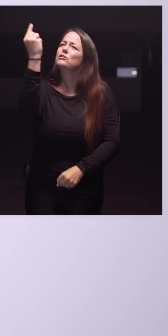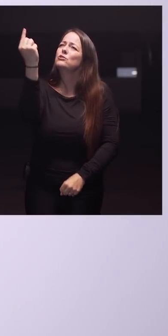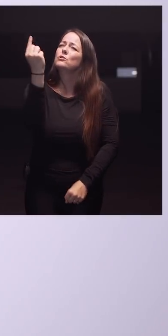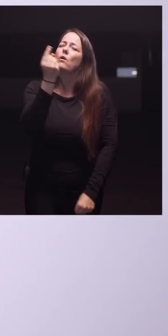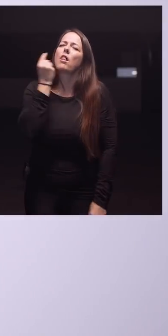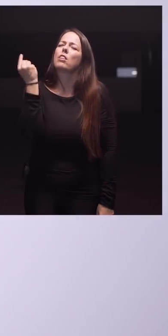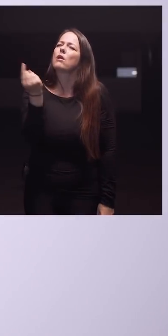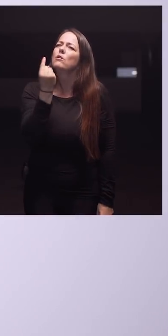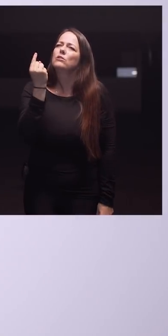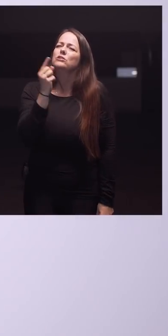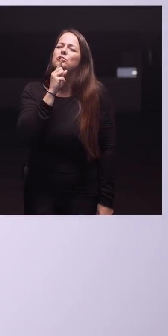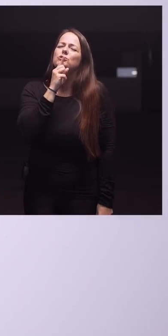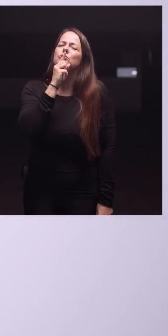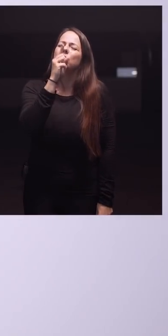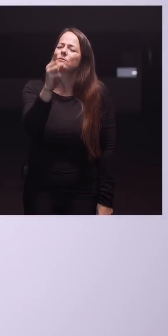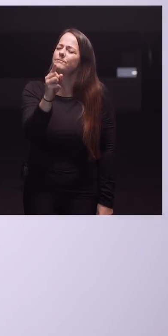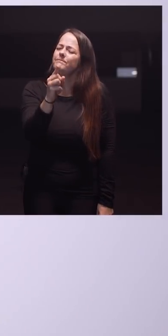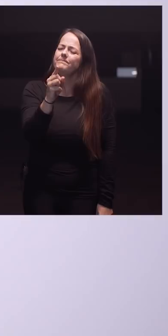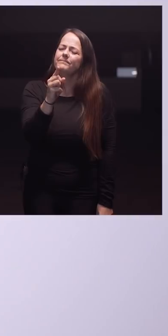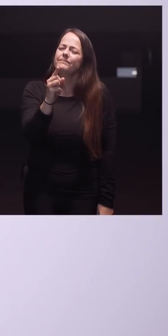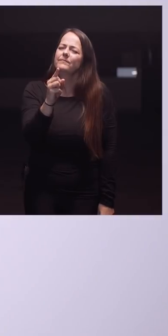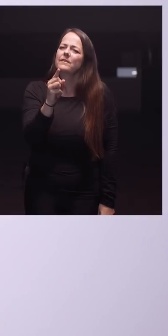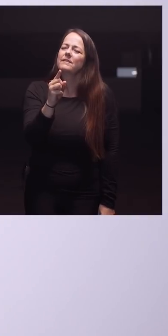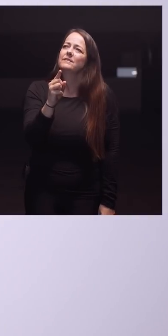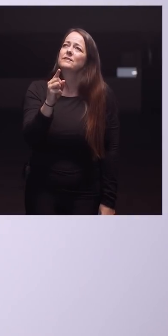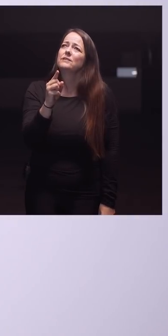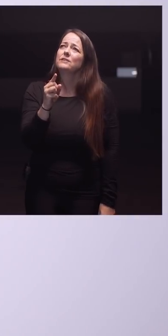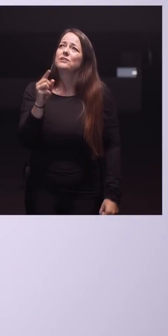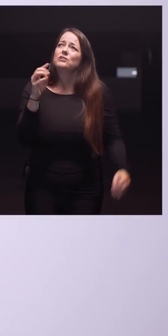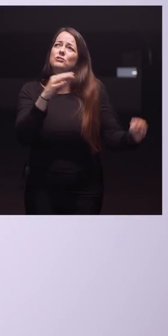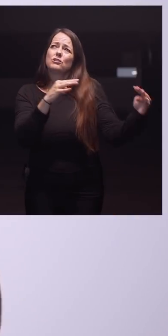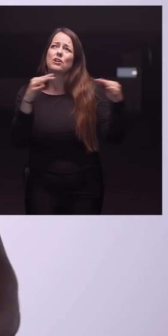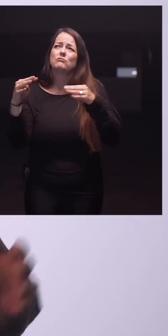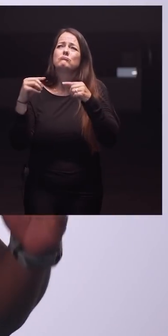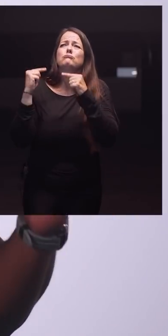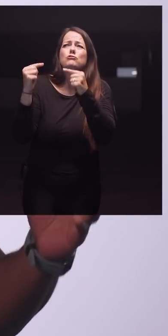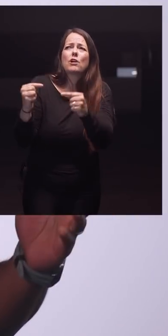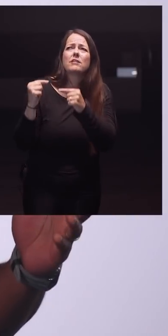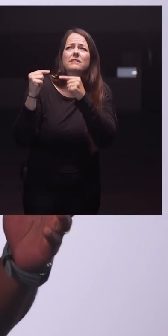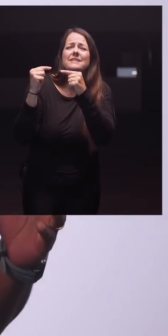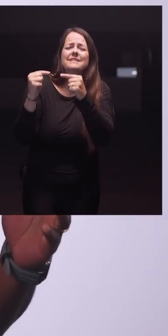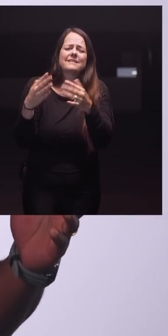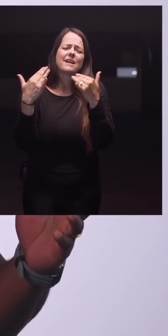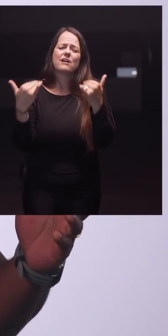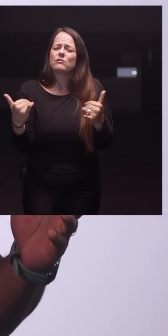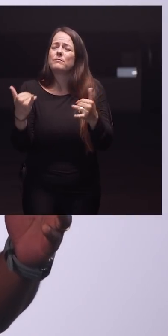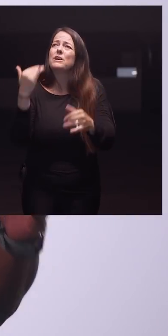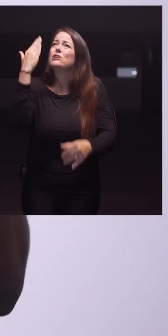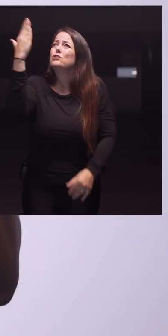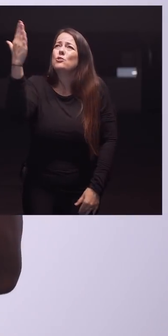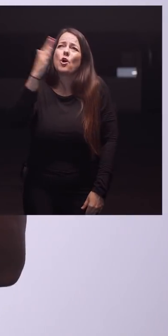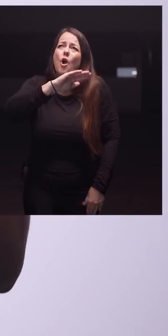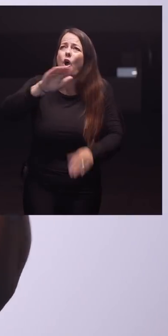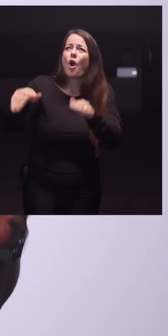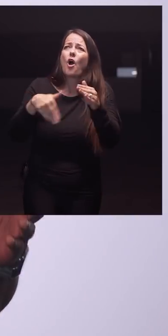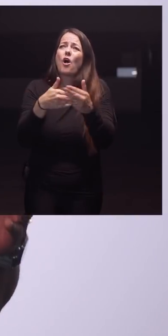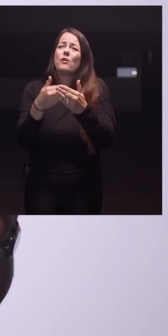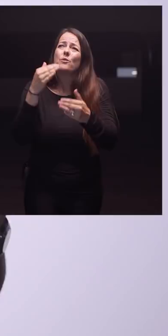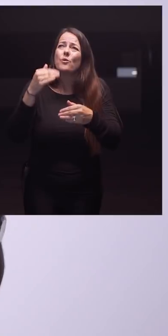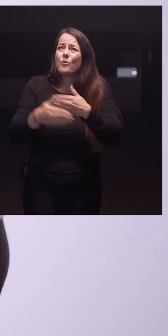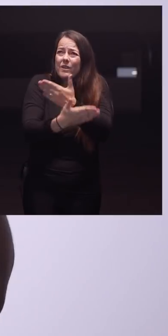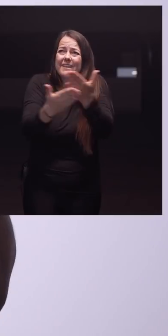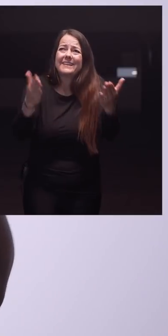The truth is, Lord, no matter the unsettling and uncertain times we're in, you are all we need. You are all